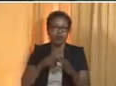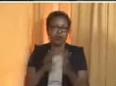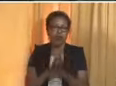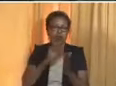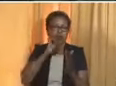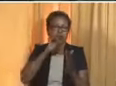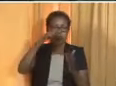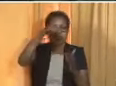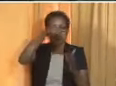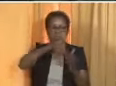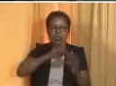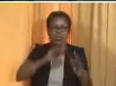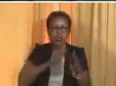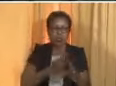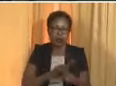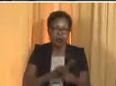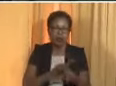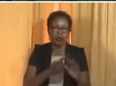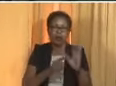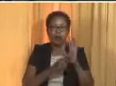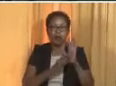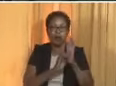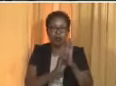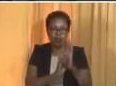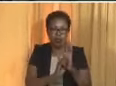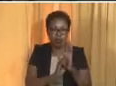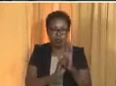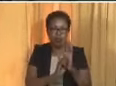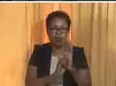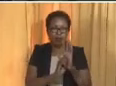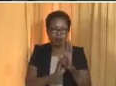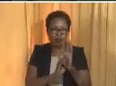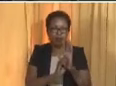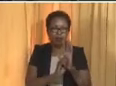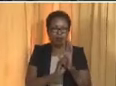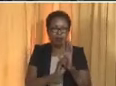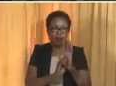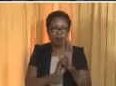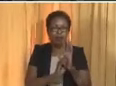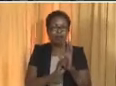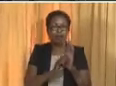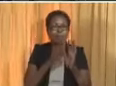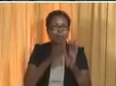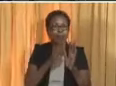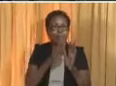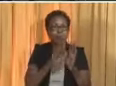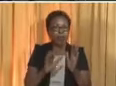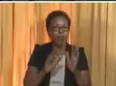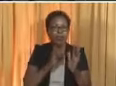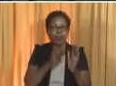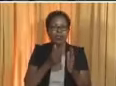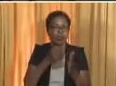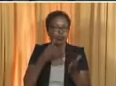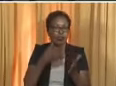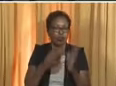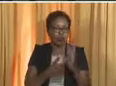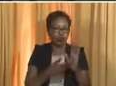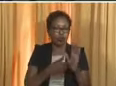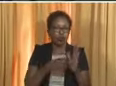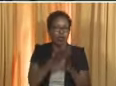amendments. For instance, while the Steering Committee Annexure Bill does not propose amendments to Articles 82,